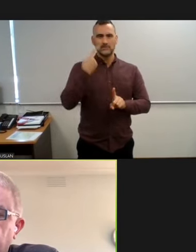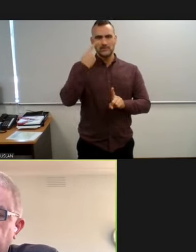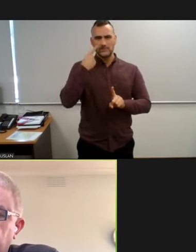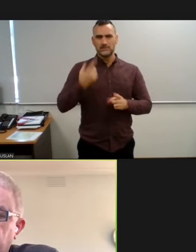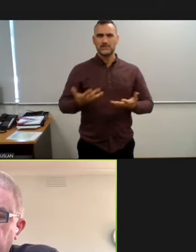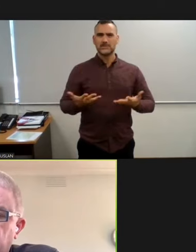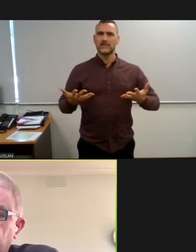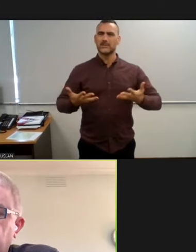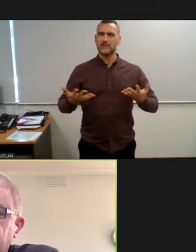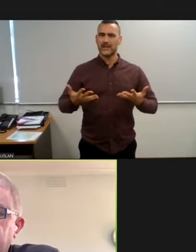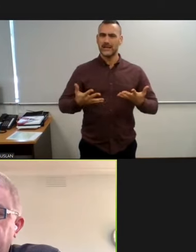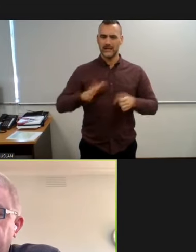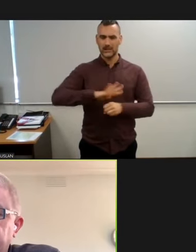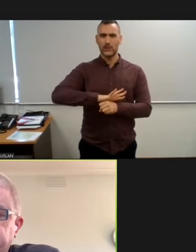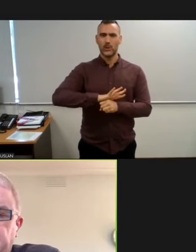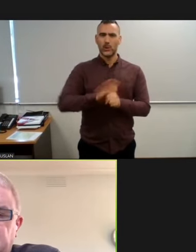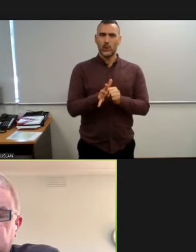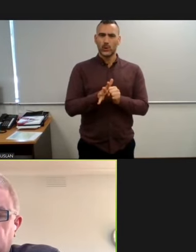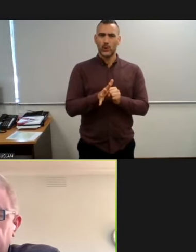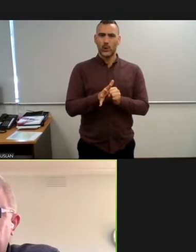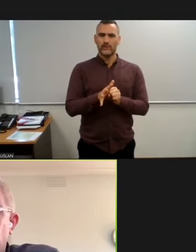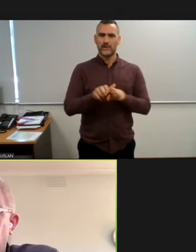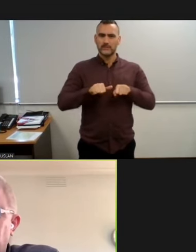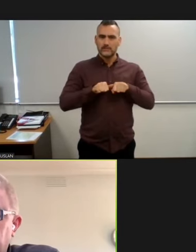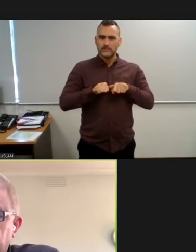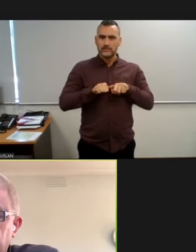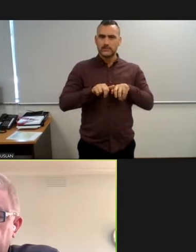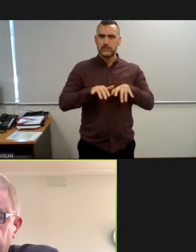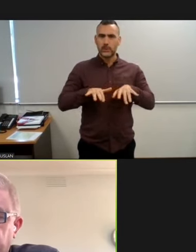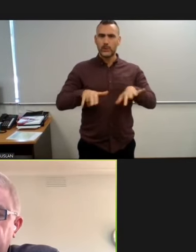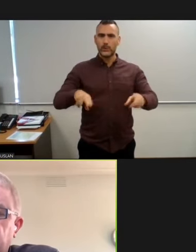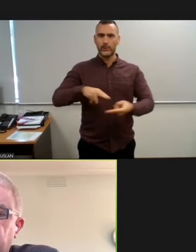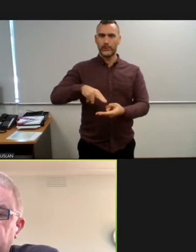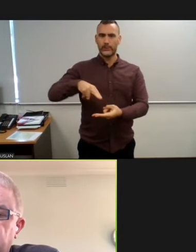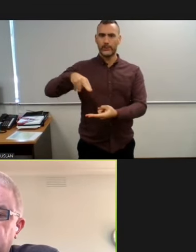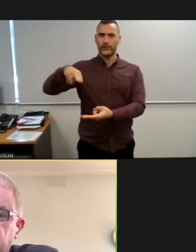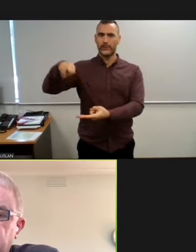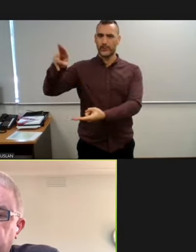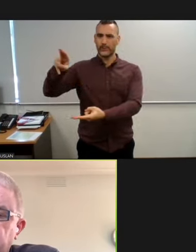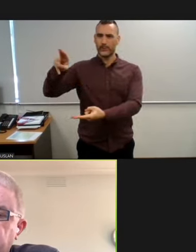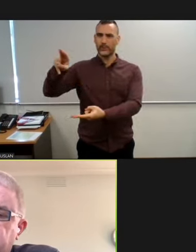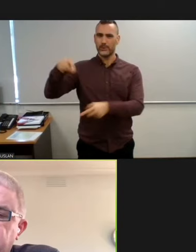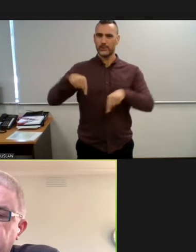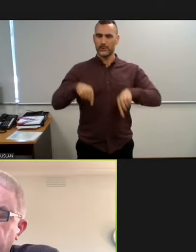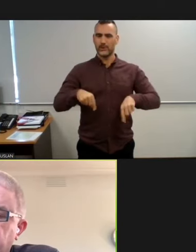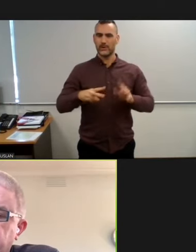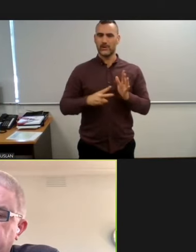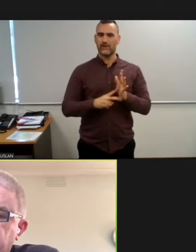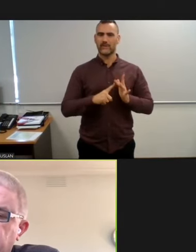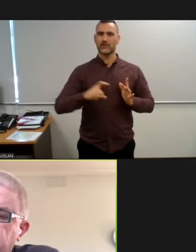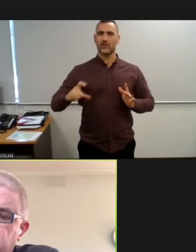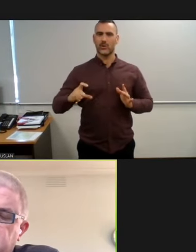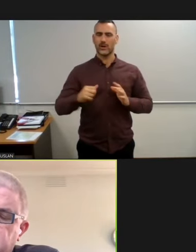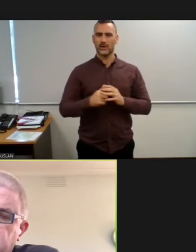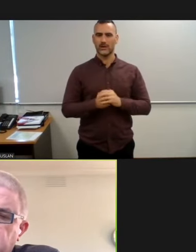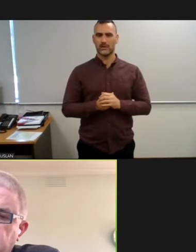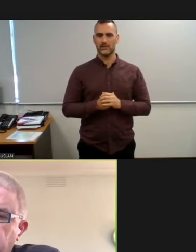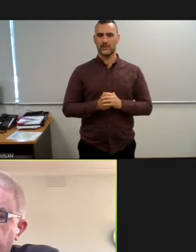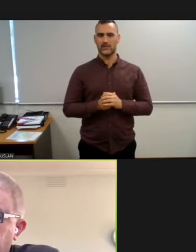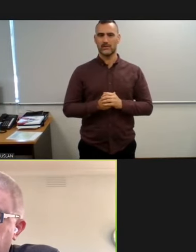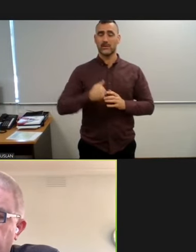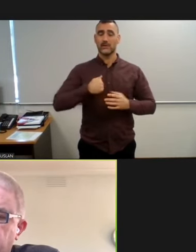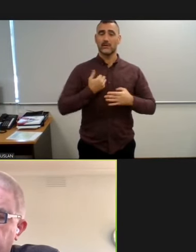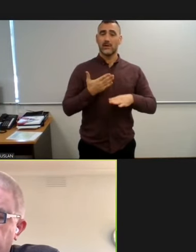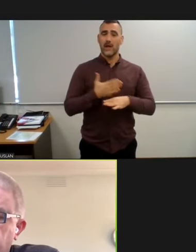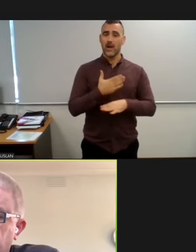of COVID emerge. So obviously some of the basic things that have been done include translation